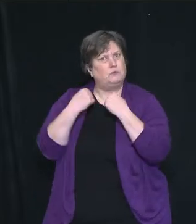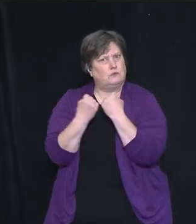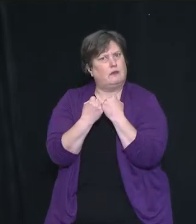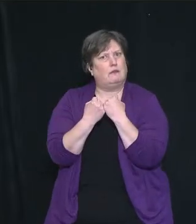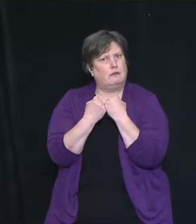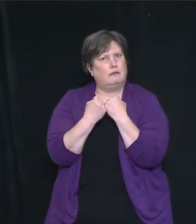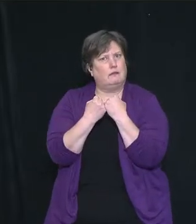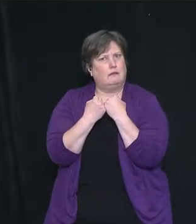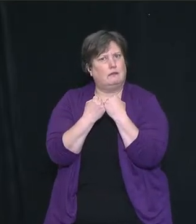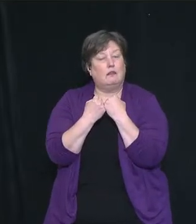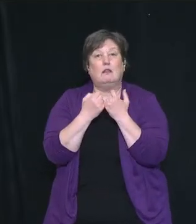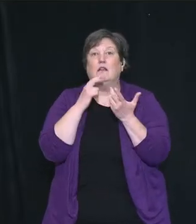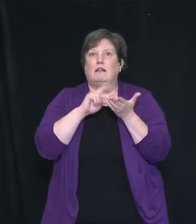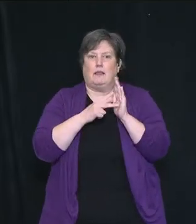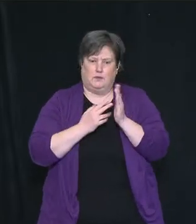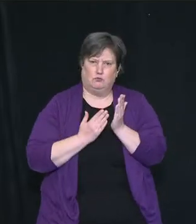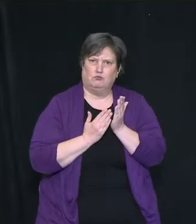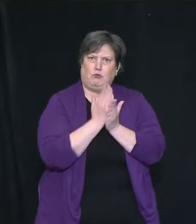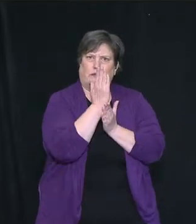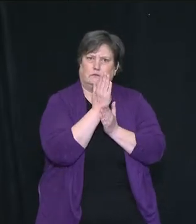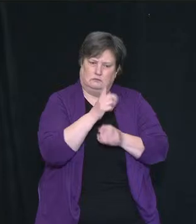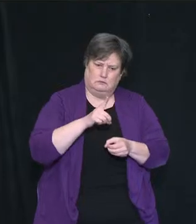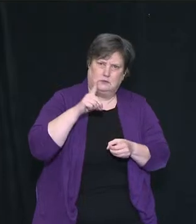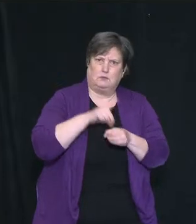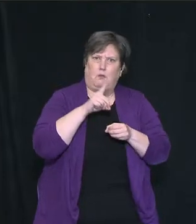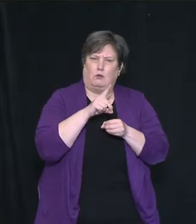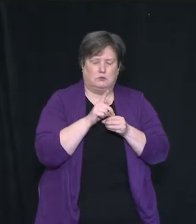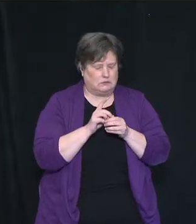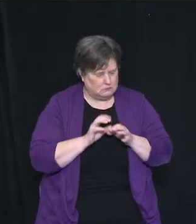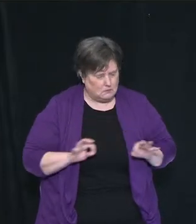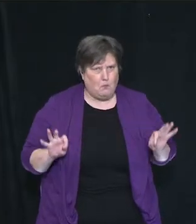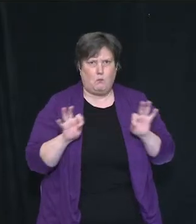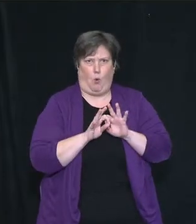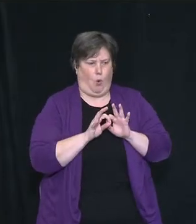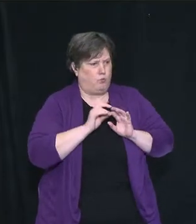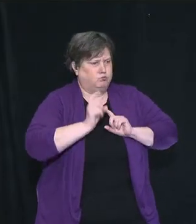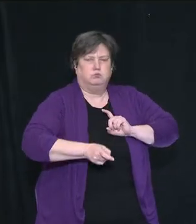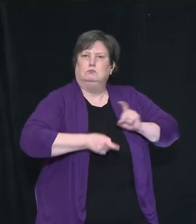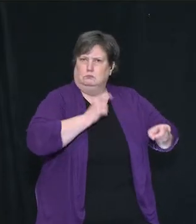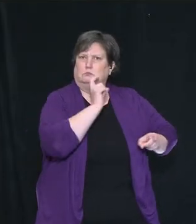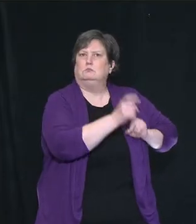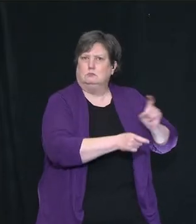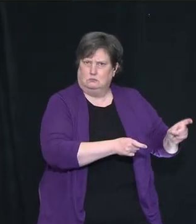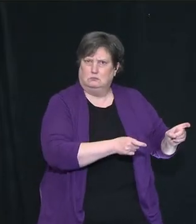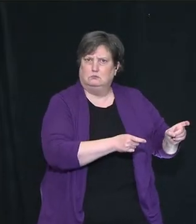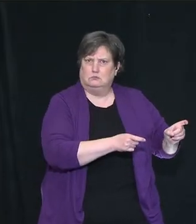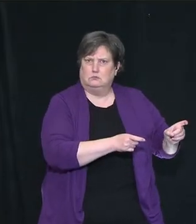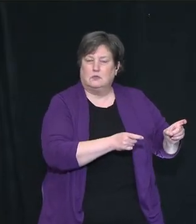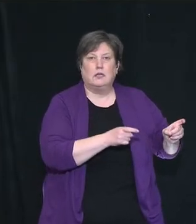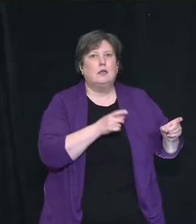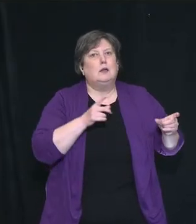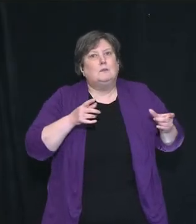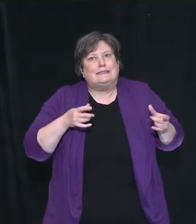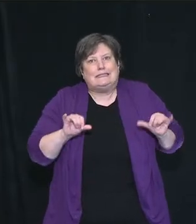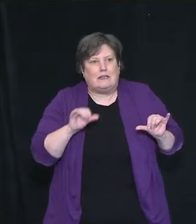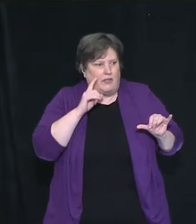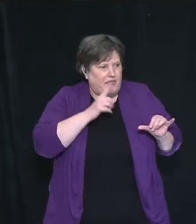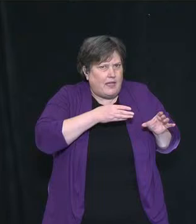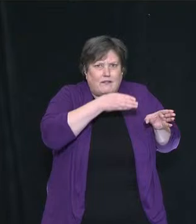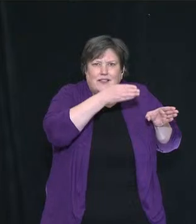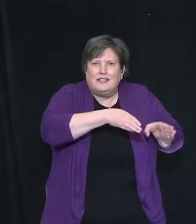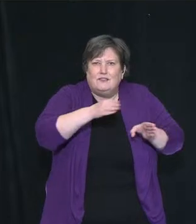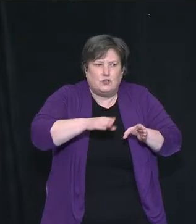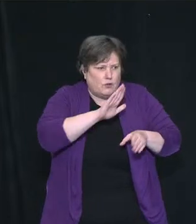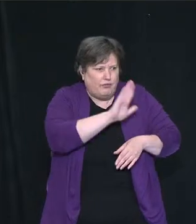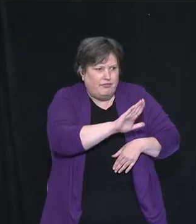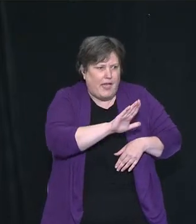to happen, rights and democracy are indispensable. But it is also necessary to confront the individualistic